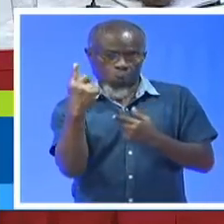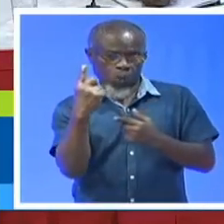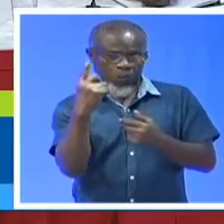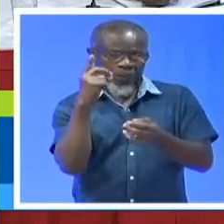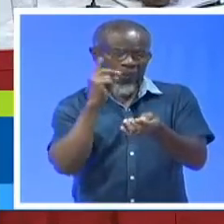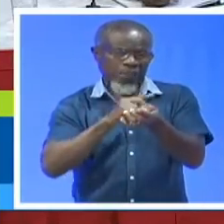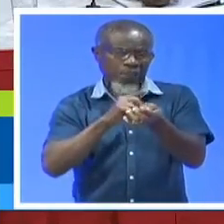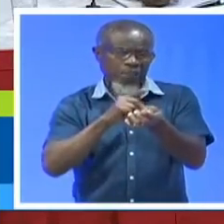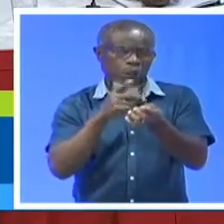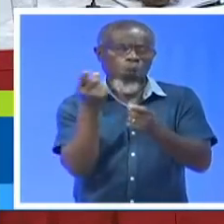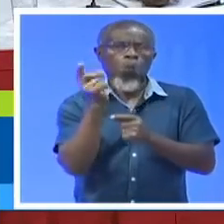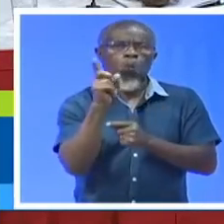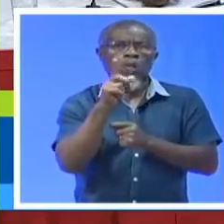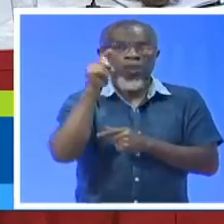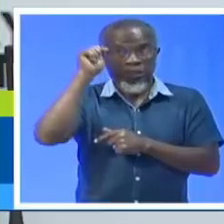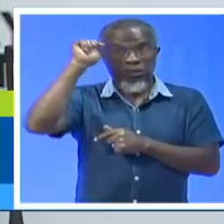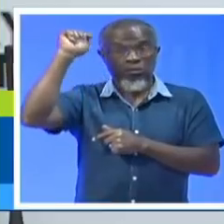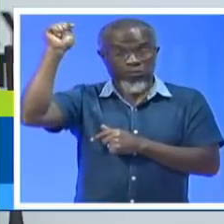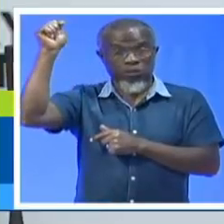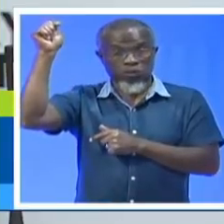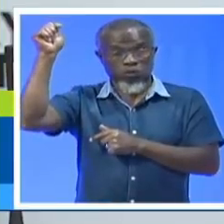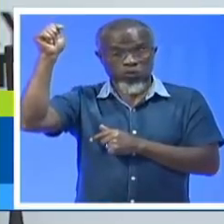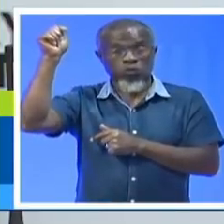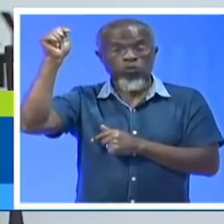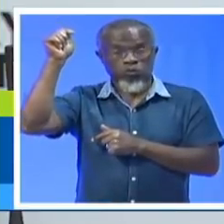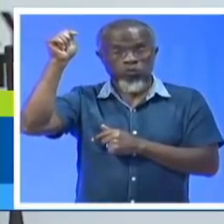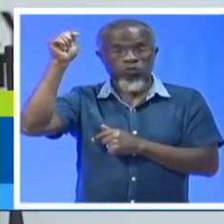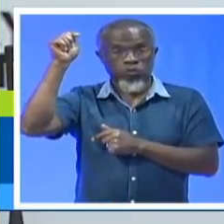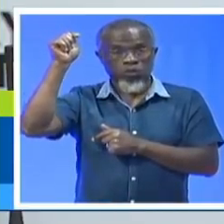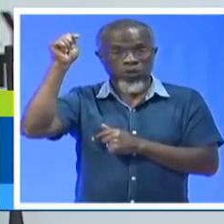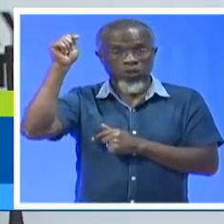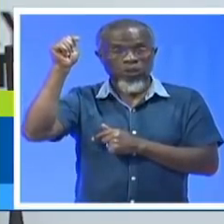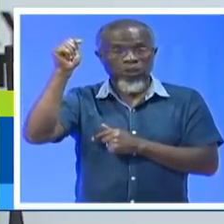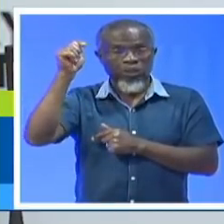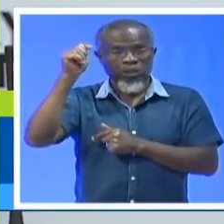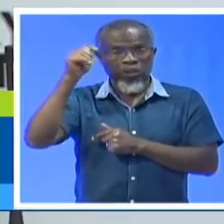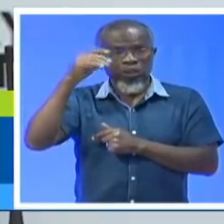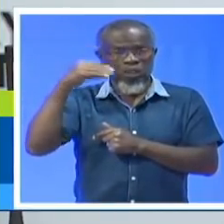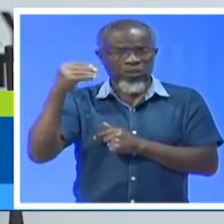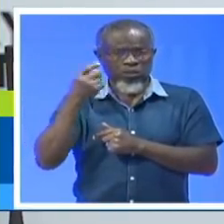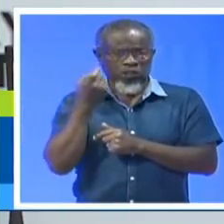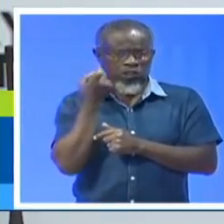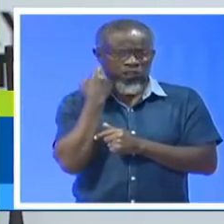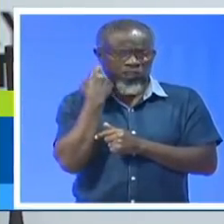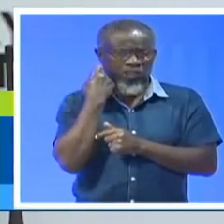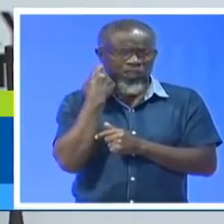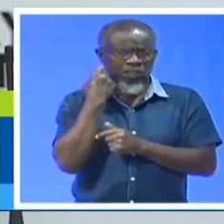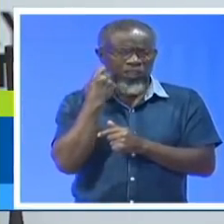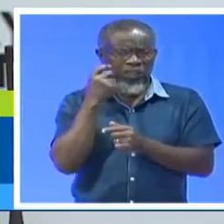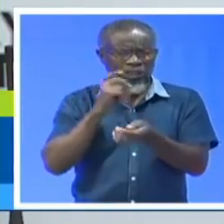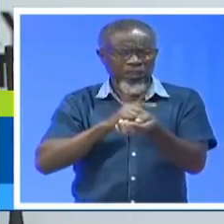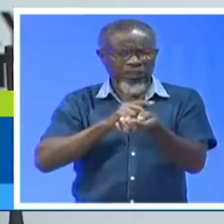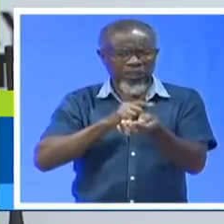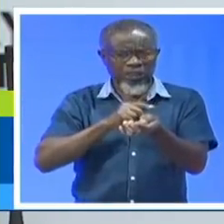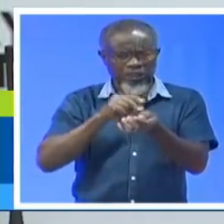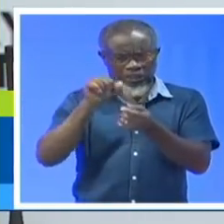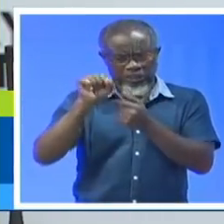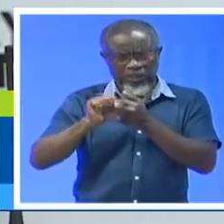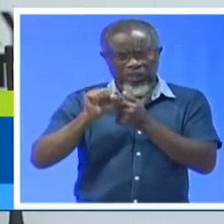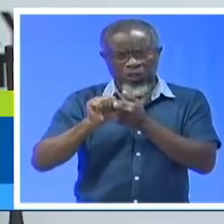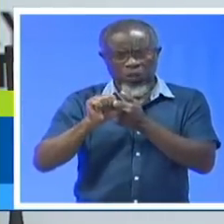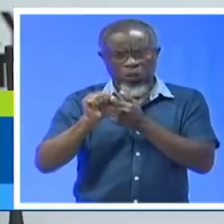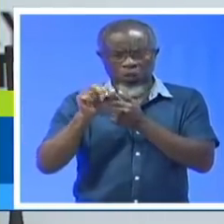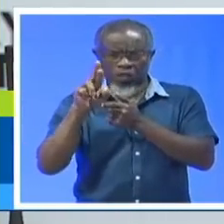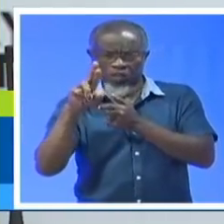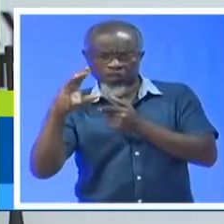Tobago. There was recently a doctor in the Mayaro, Rio Claro area. I don't have